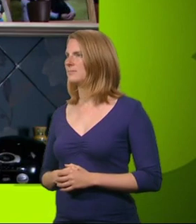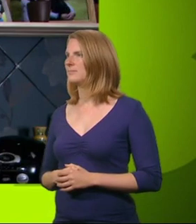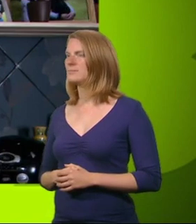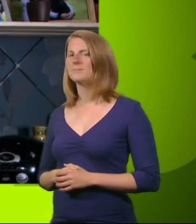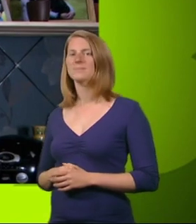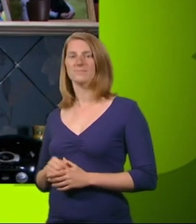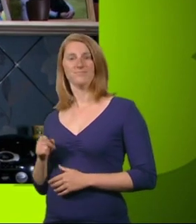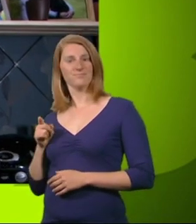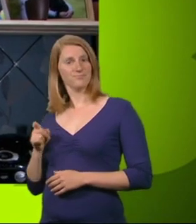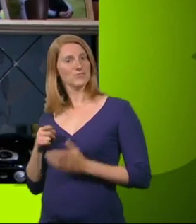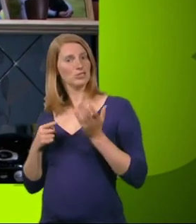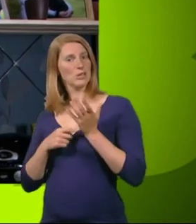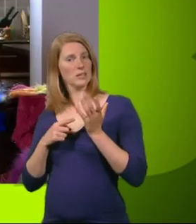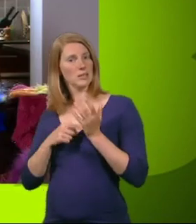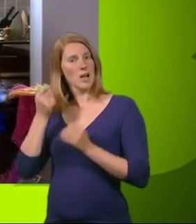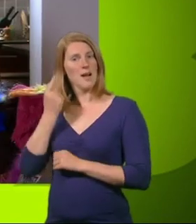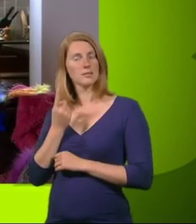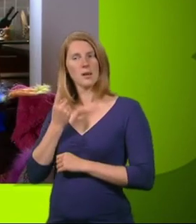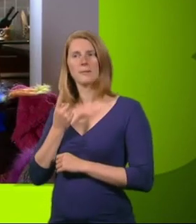Was the speaker's idea?